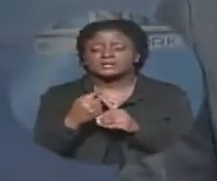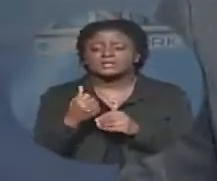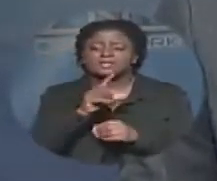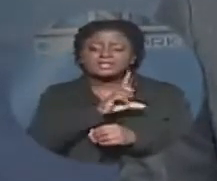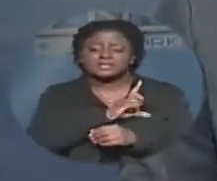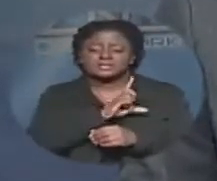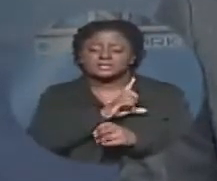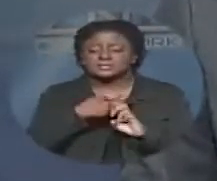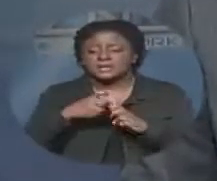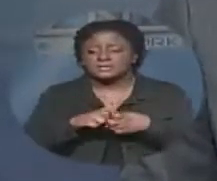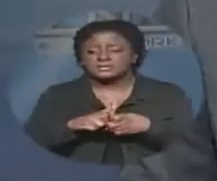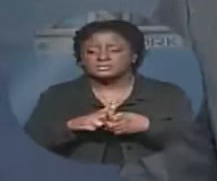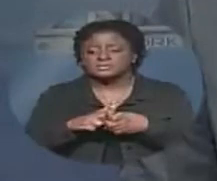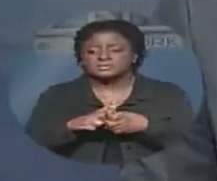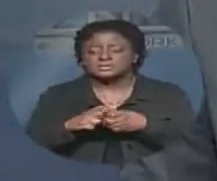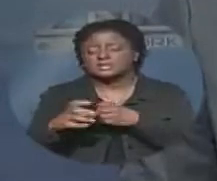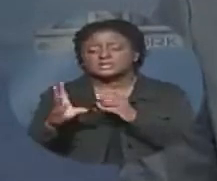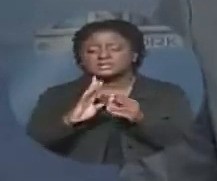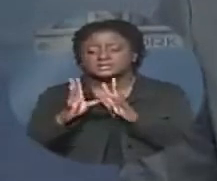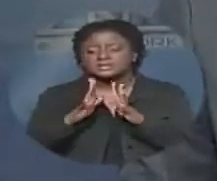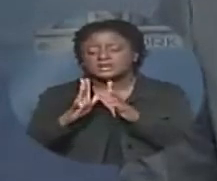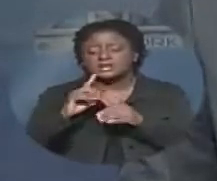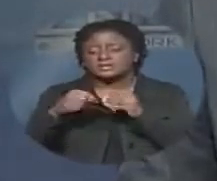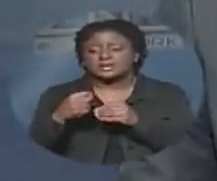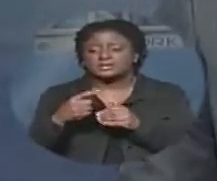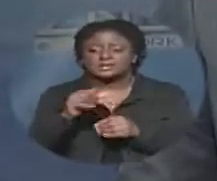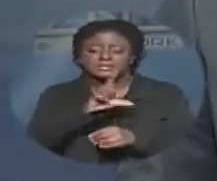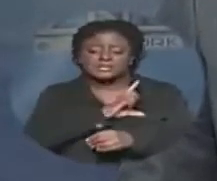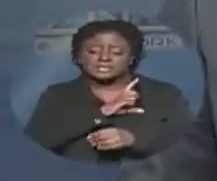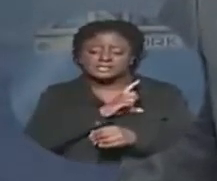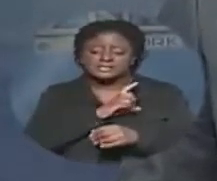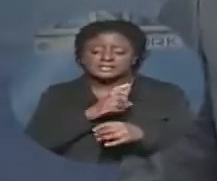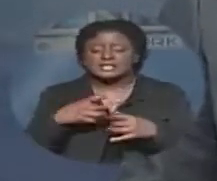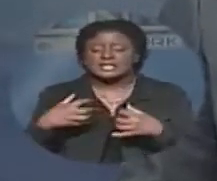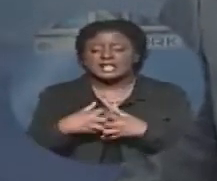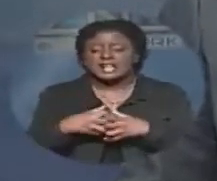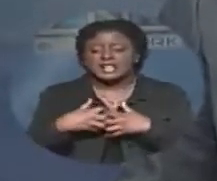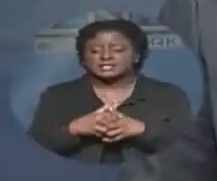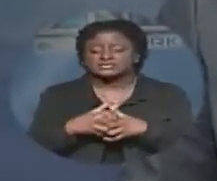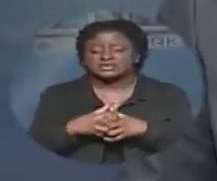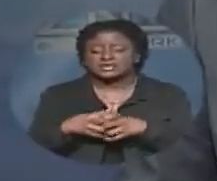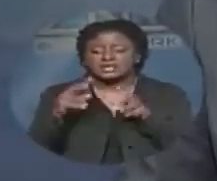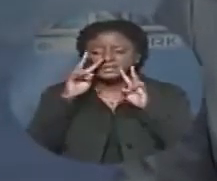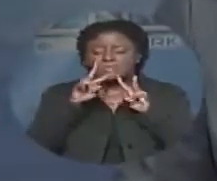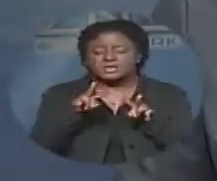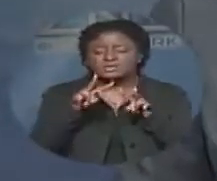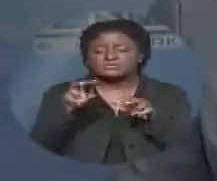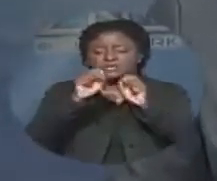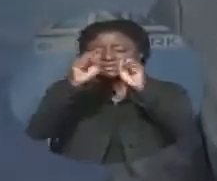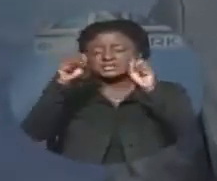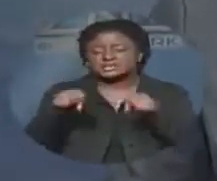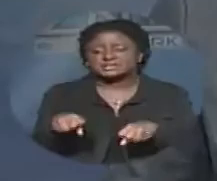that although persons may tamper with the devices from time to time, police can still keep them in check.